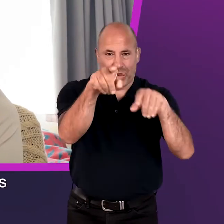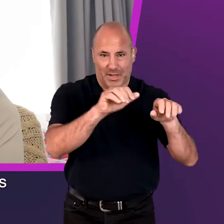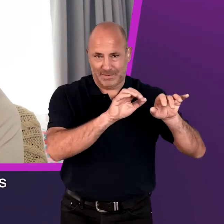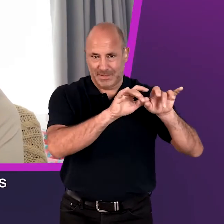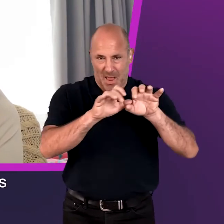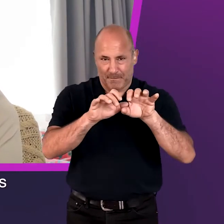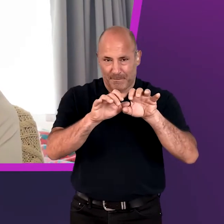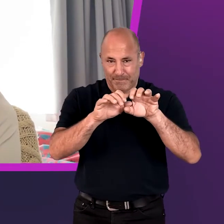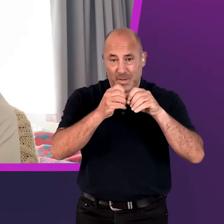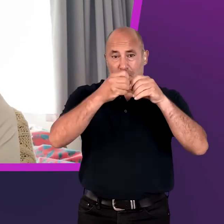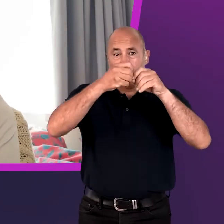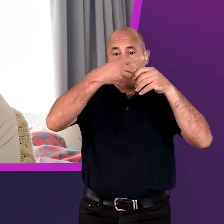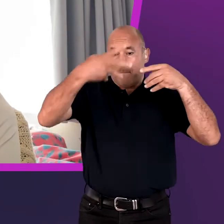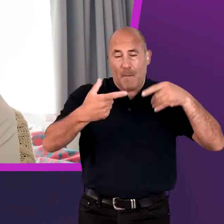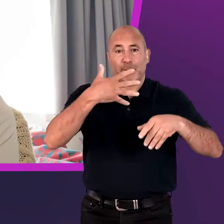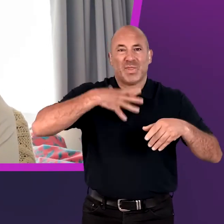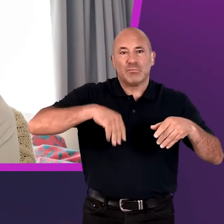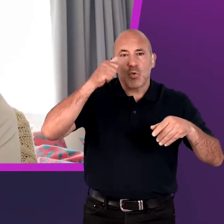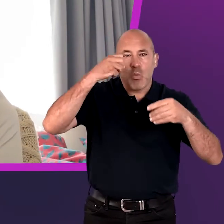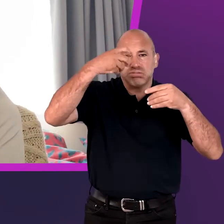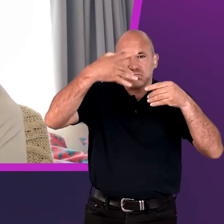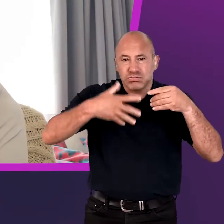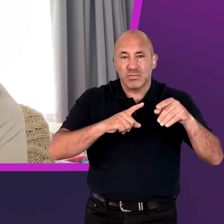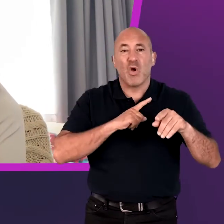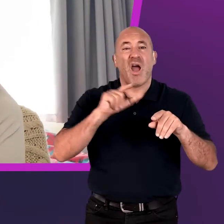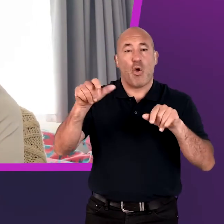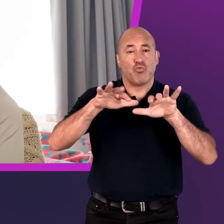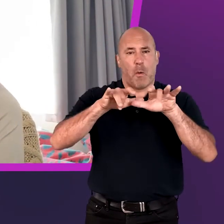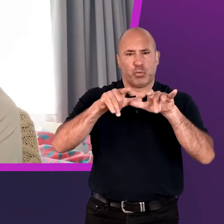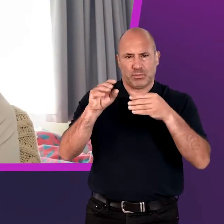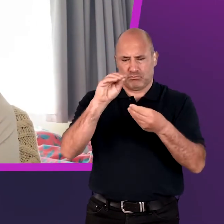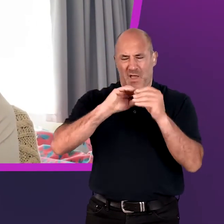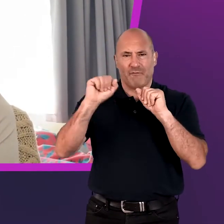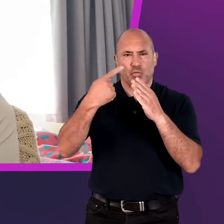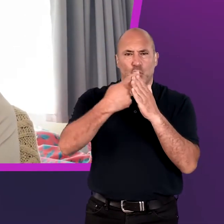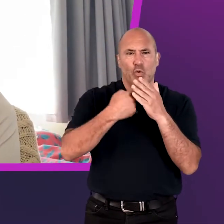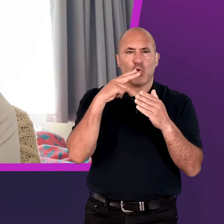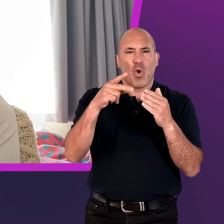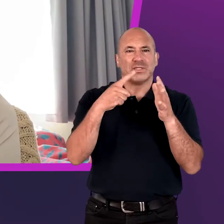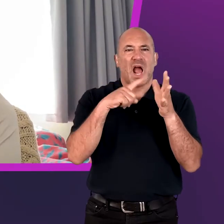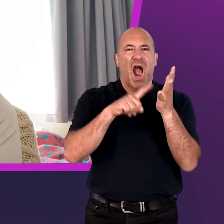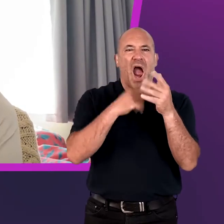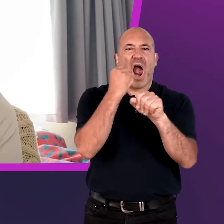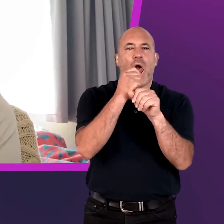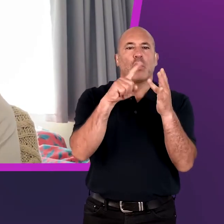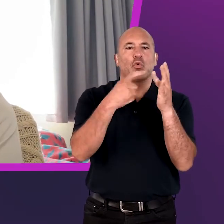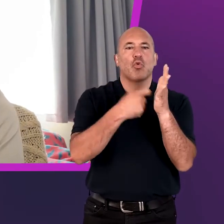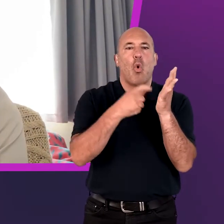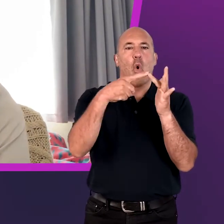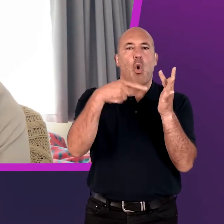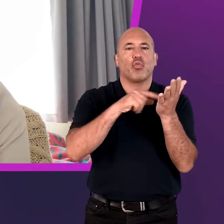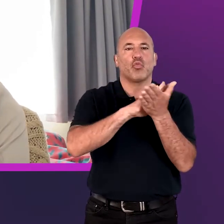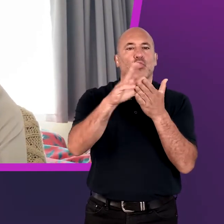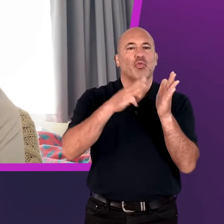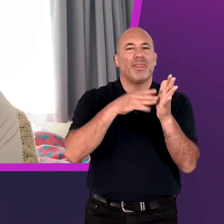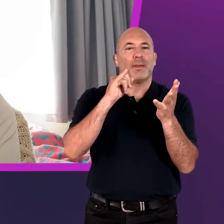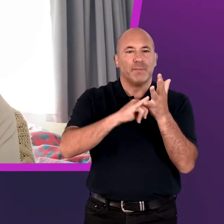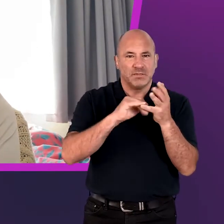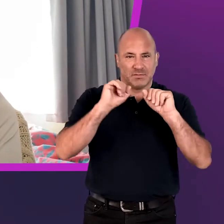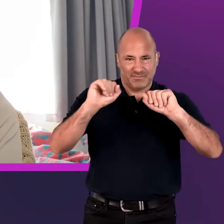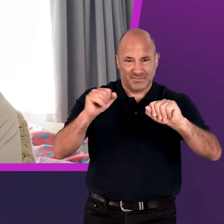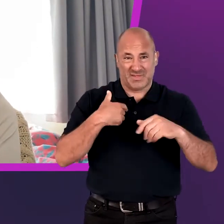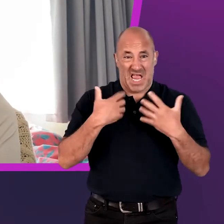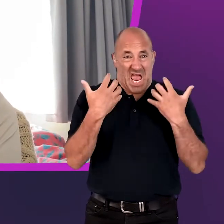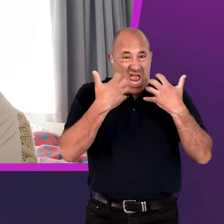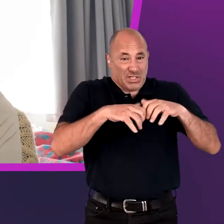into a search engine like Google on your computer, you get results that are usually relevant to what you want to know. By a computer applying a set of